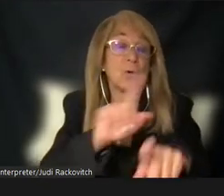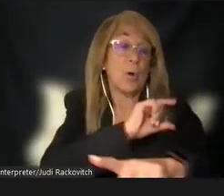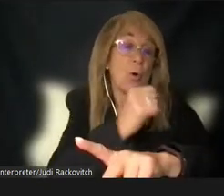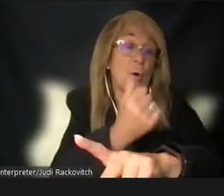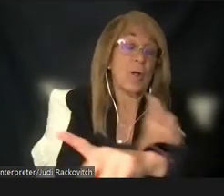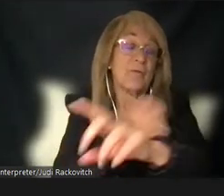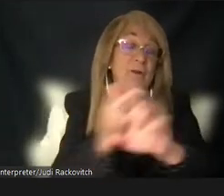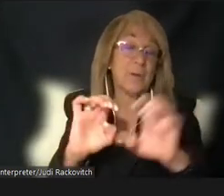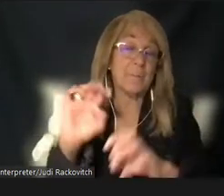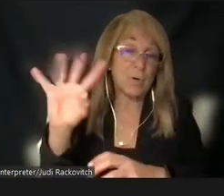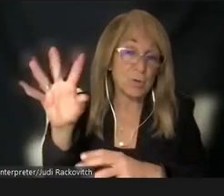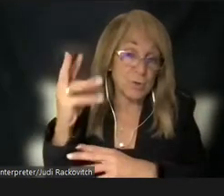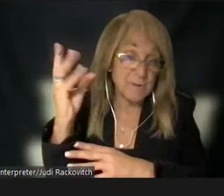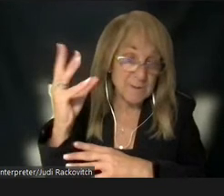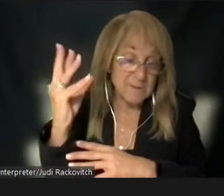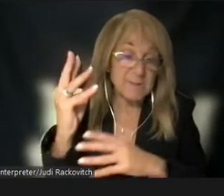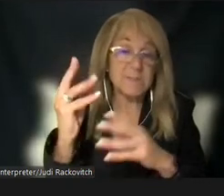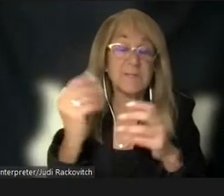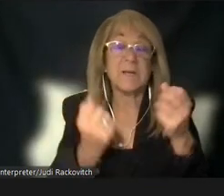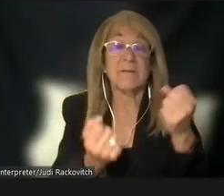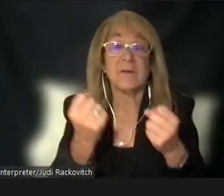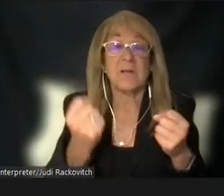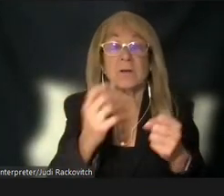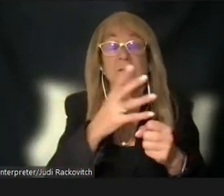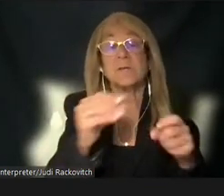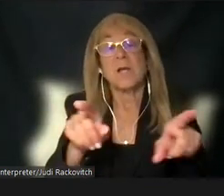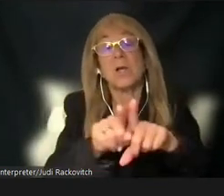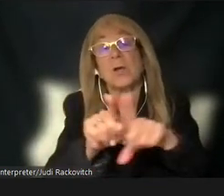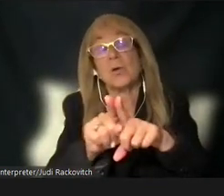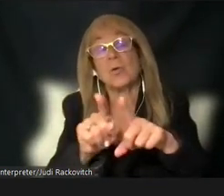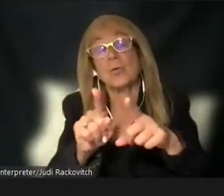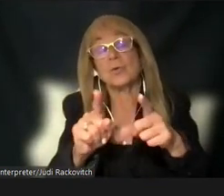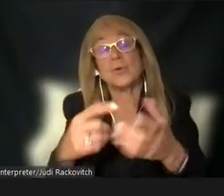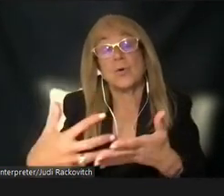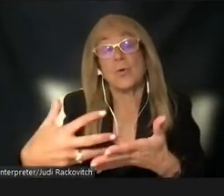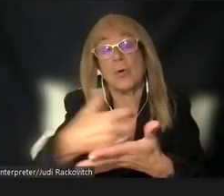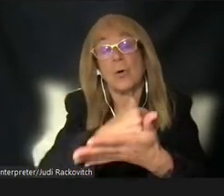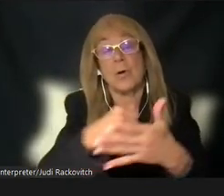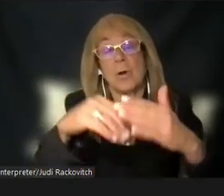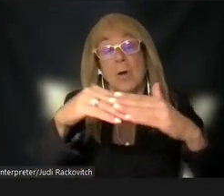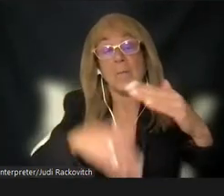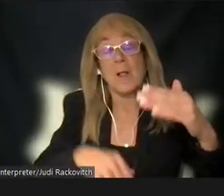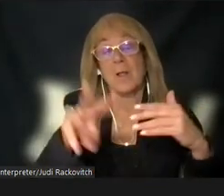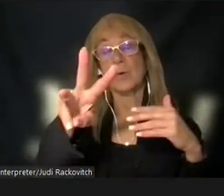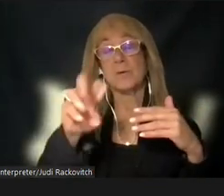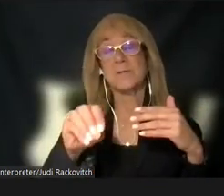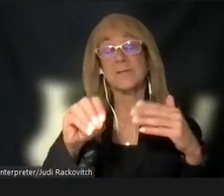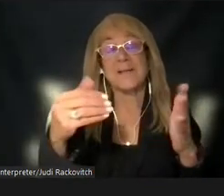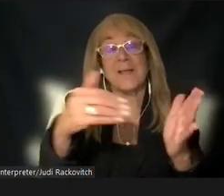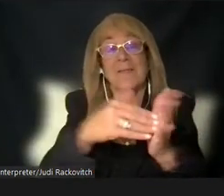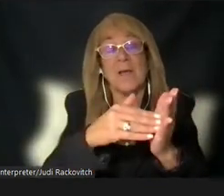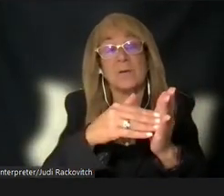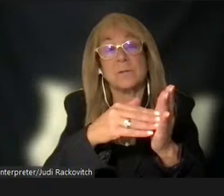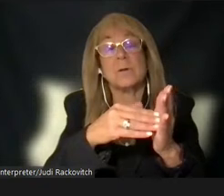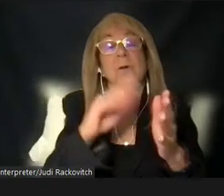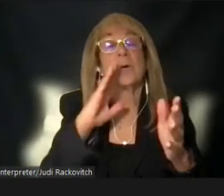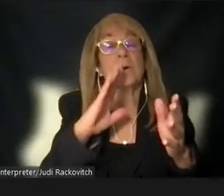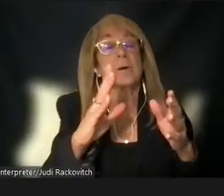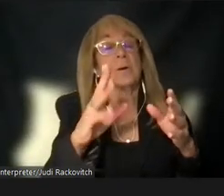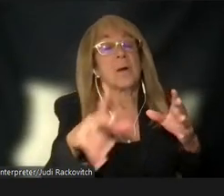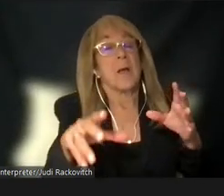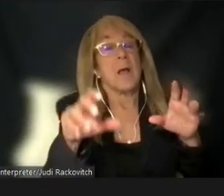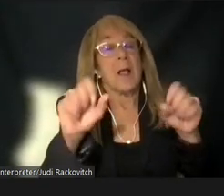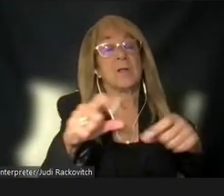Central Business District residents. residents with gross adjusted incomes below 60,000 would be eligible for a tax credit. And there would be a Traffic